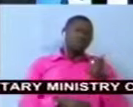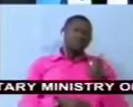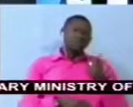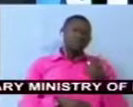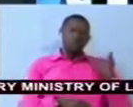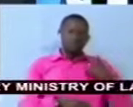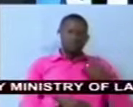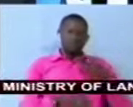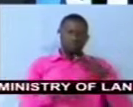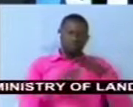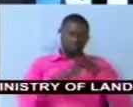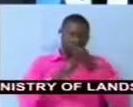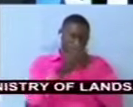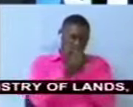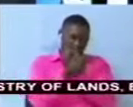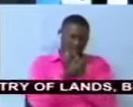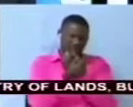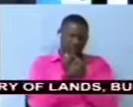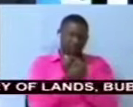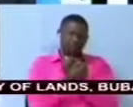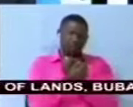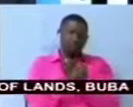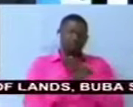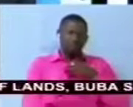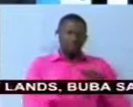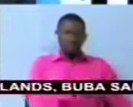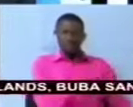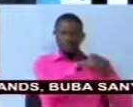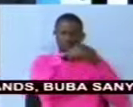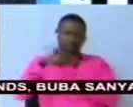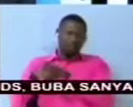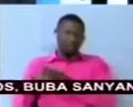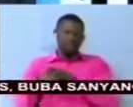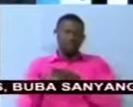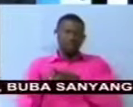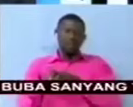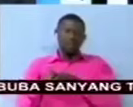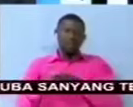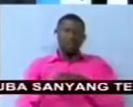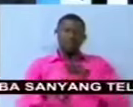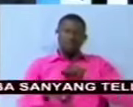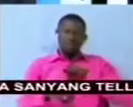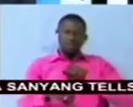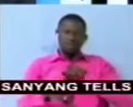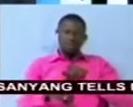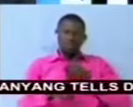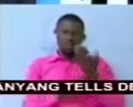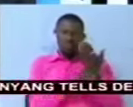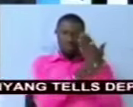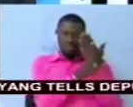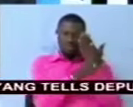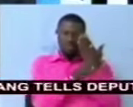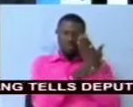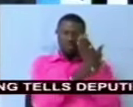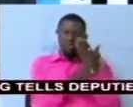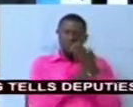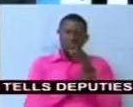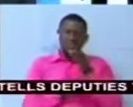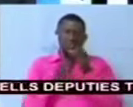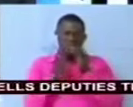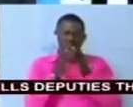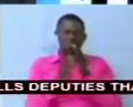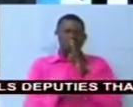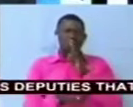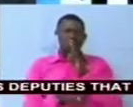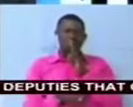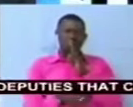that. They were being taken to their own doctors. You seem to use that. With doctors,